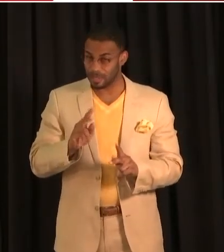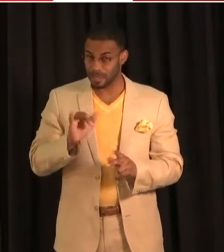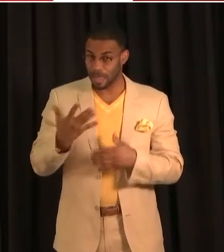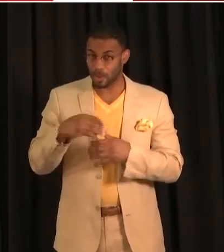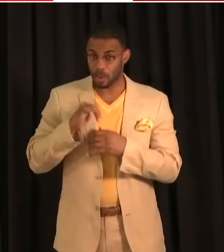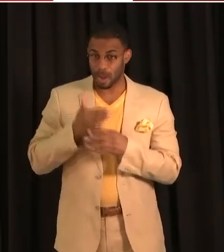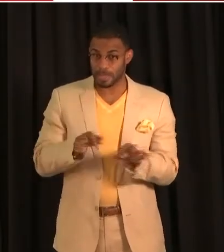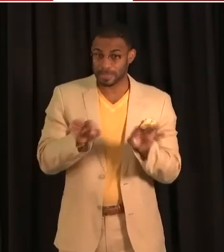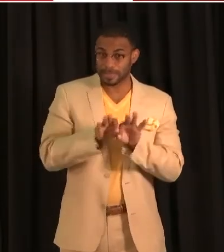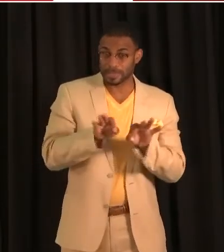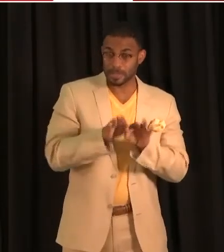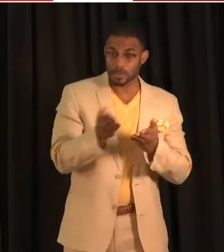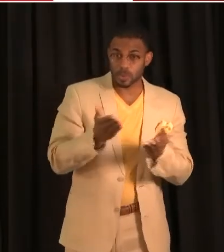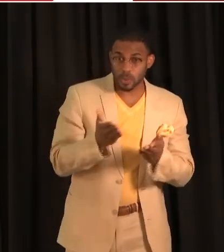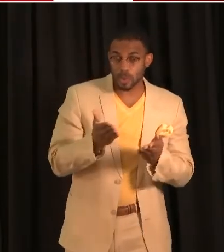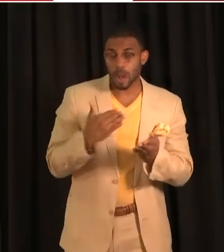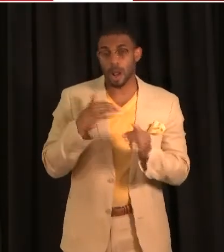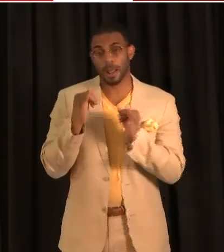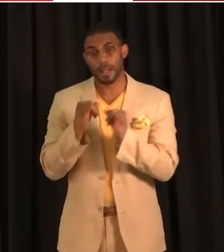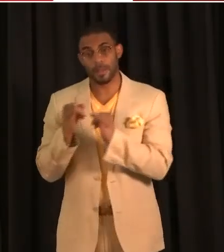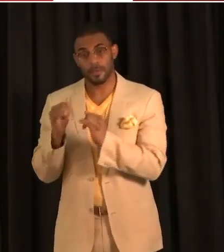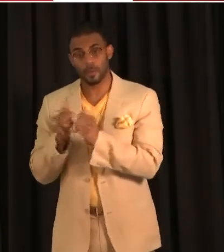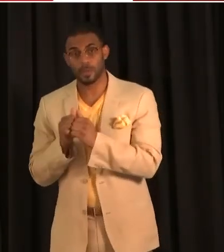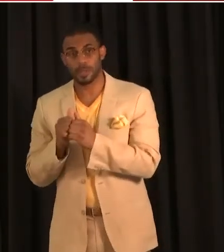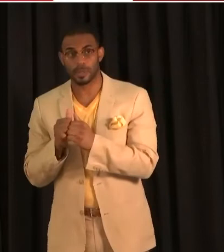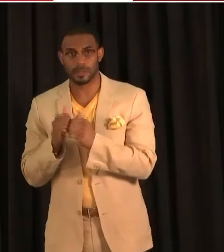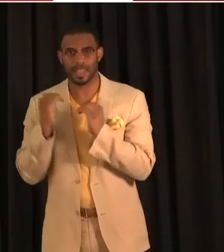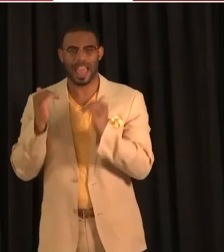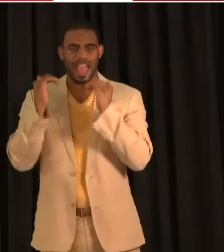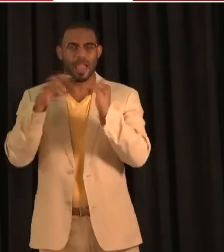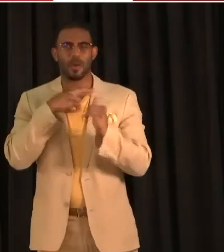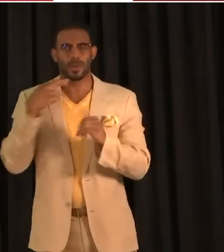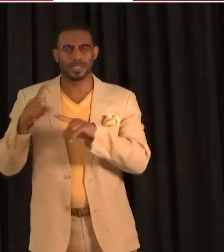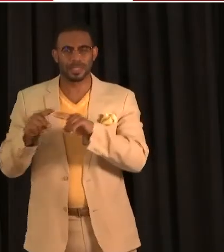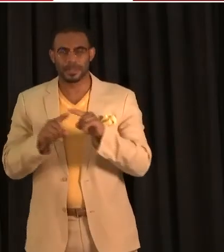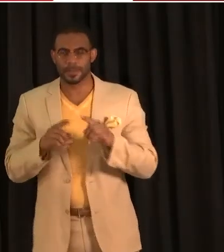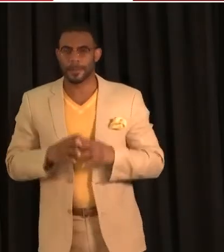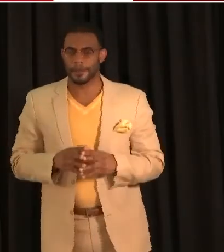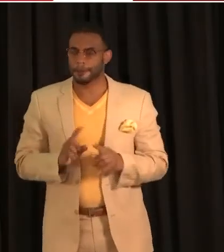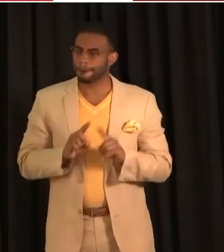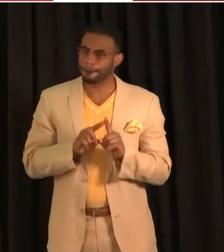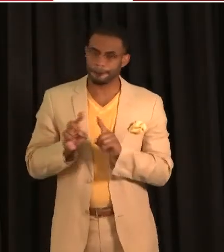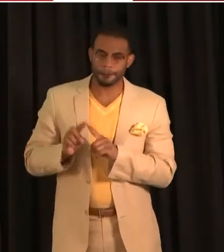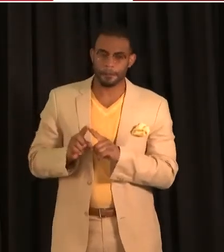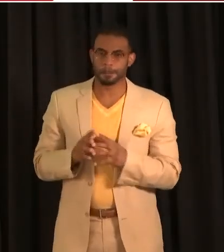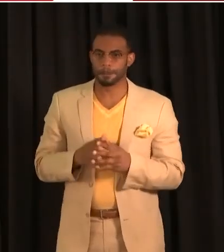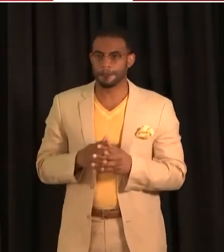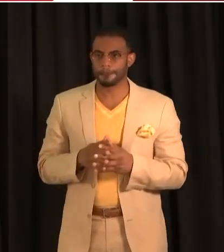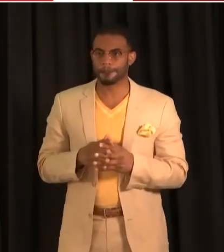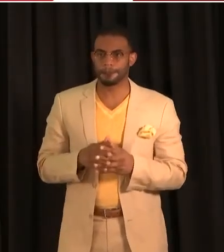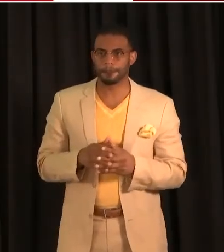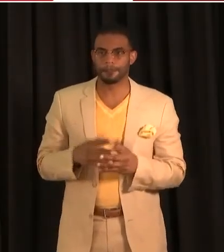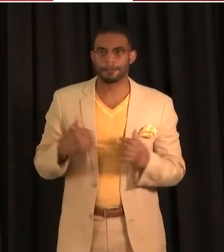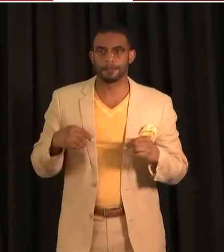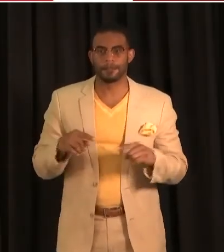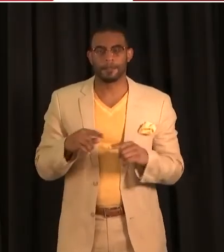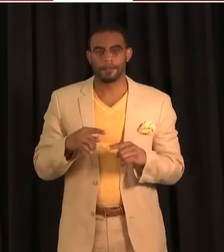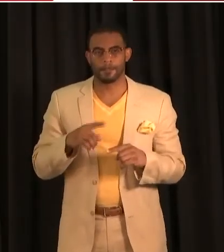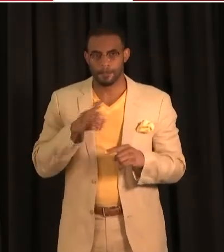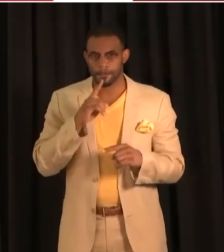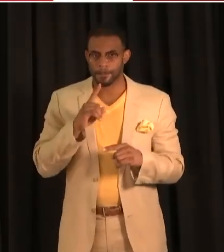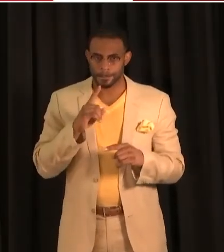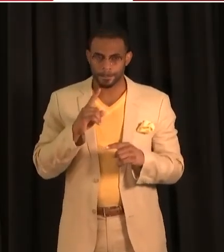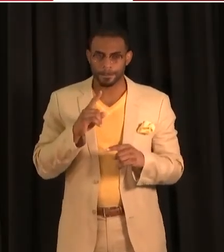because that includes our essential services, or individuals with higher risk conditions, but also